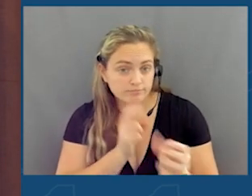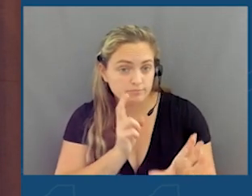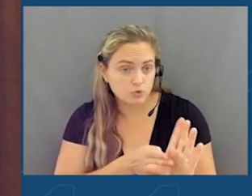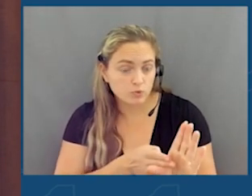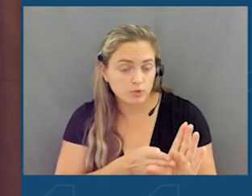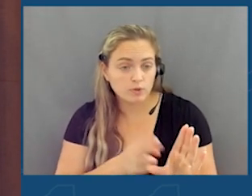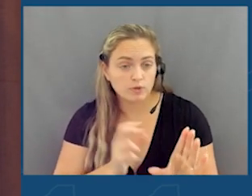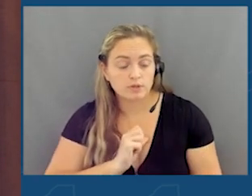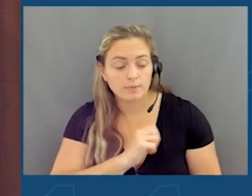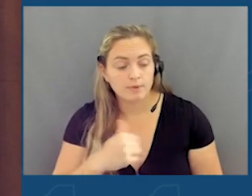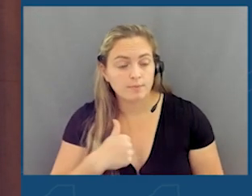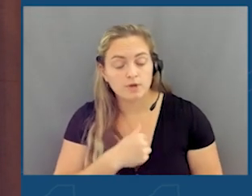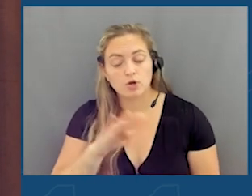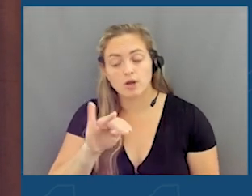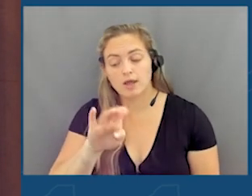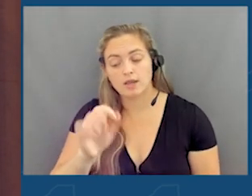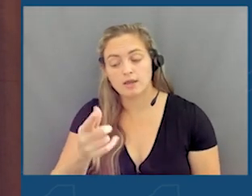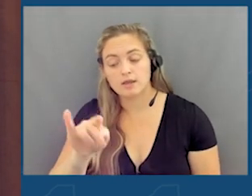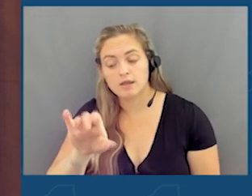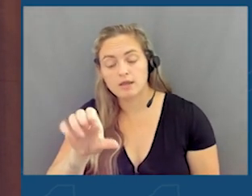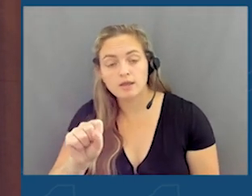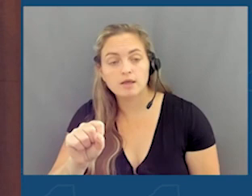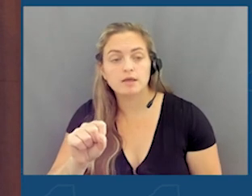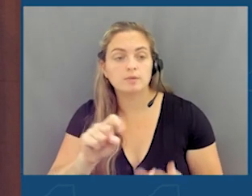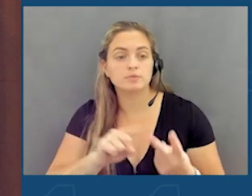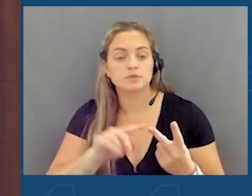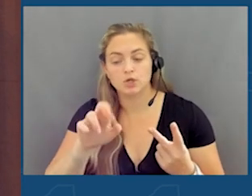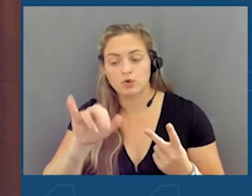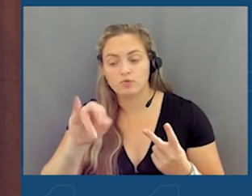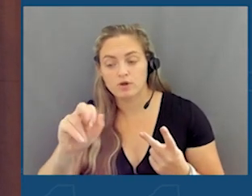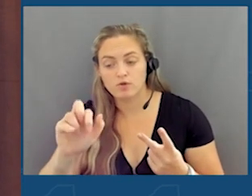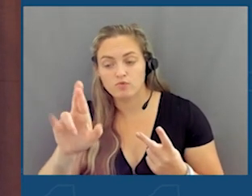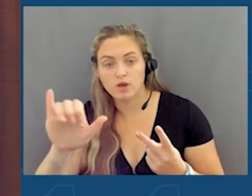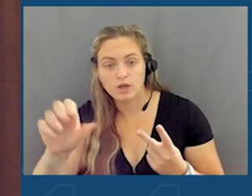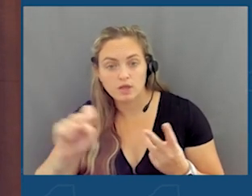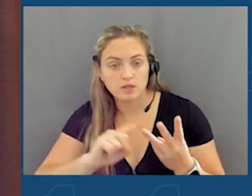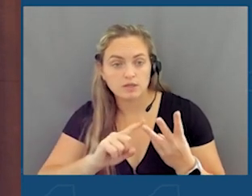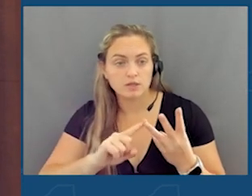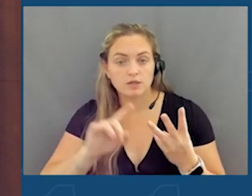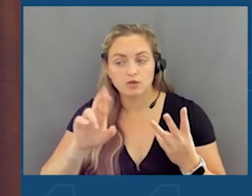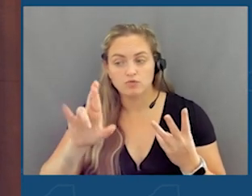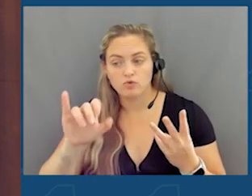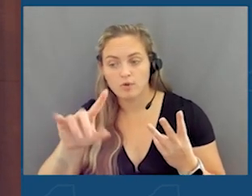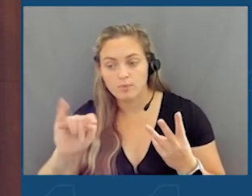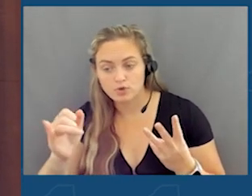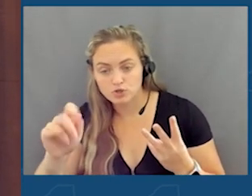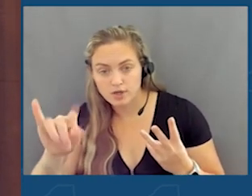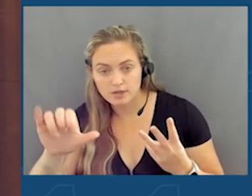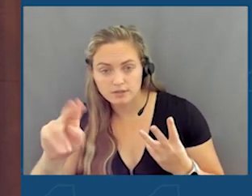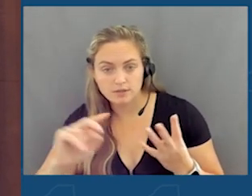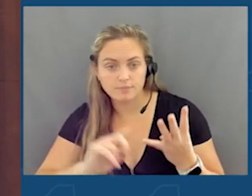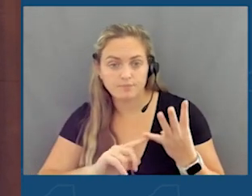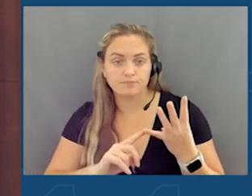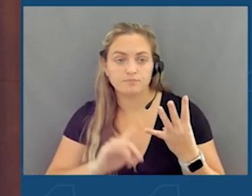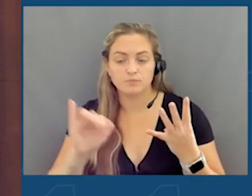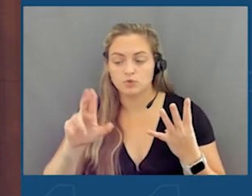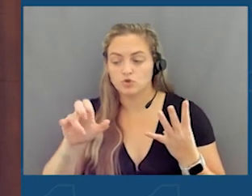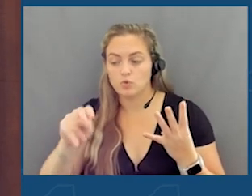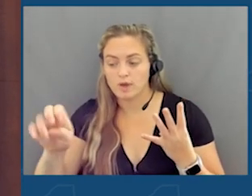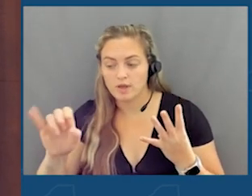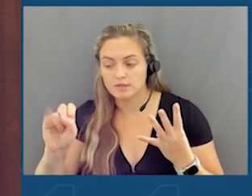Assemblymember Eddie Gibbs, Assemblymember Carinas Reyes, Senator Robert Jackson, Assemblymember Joanne